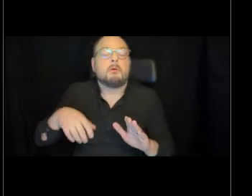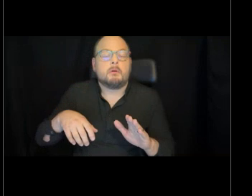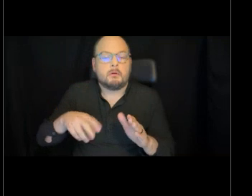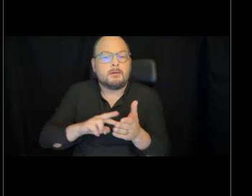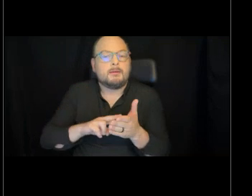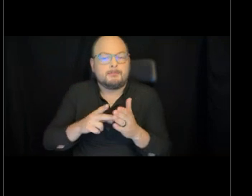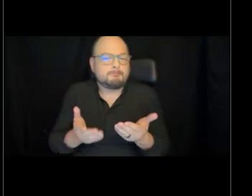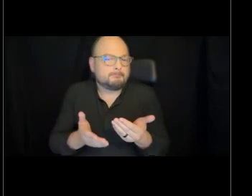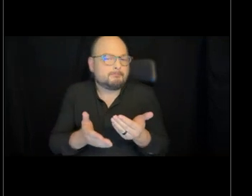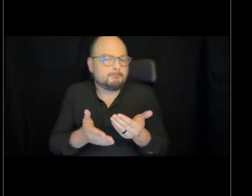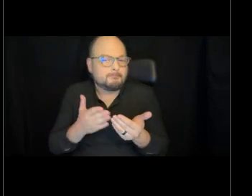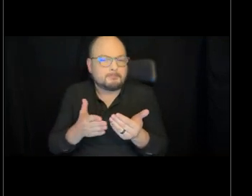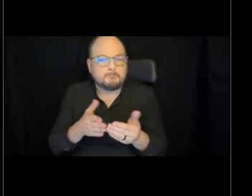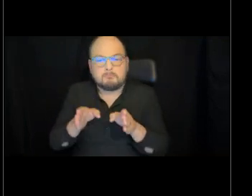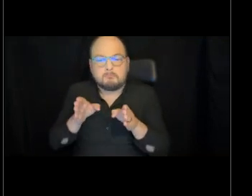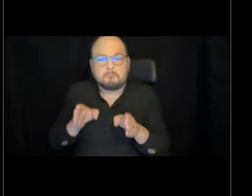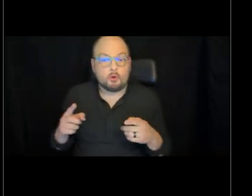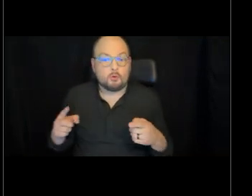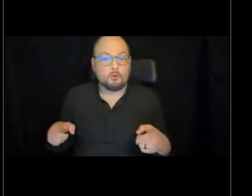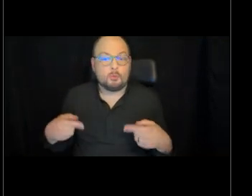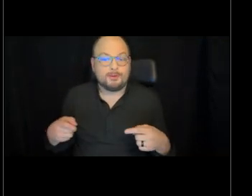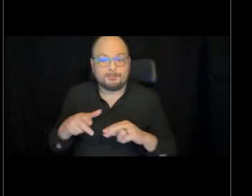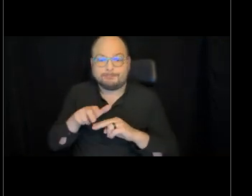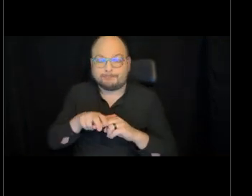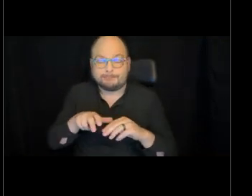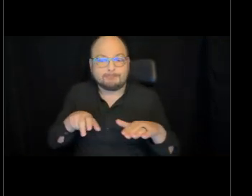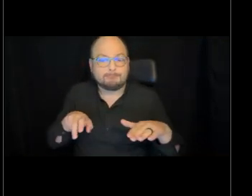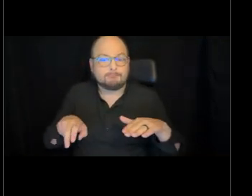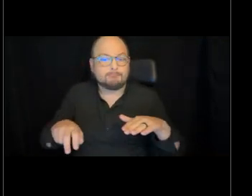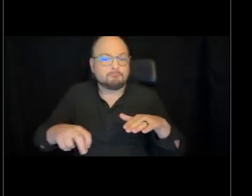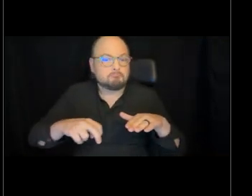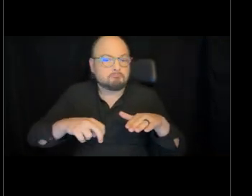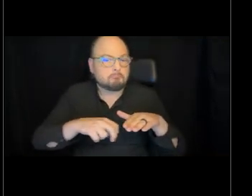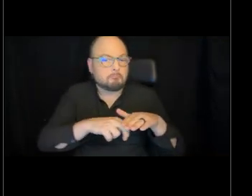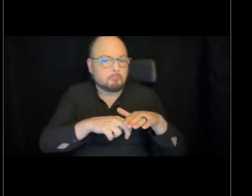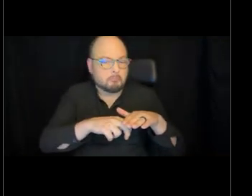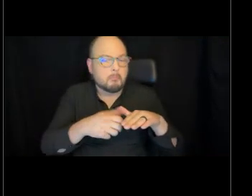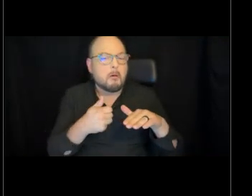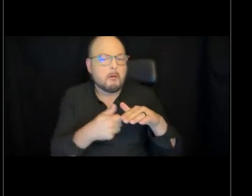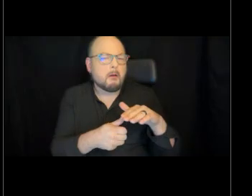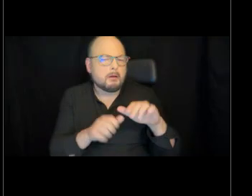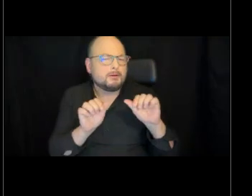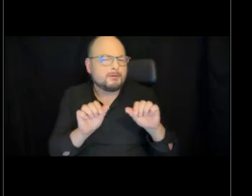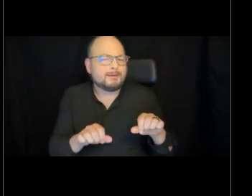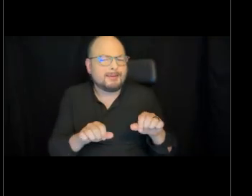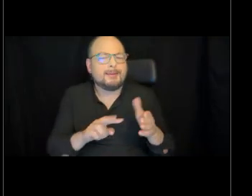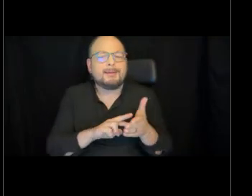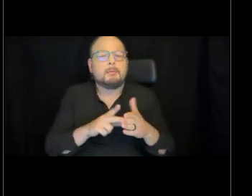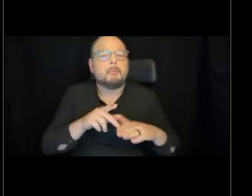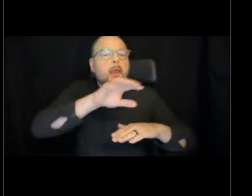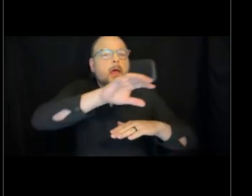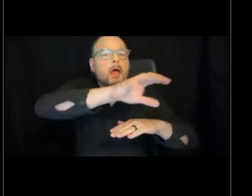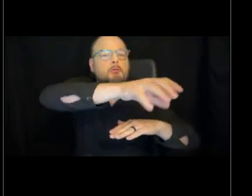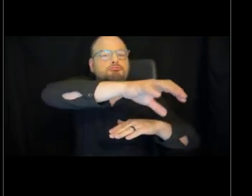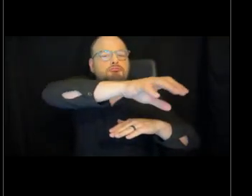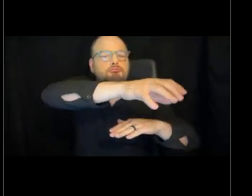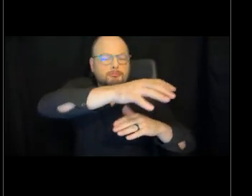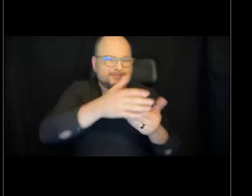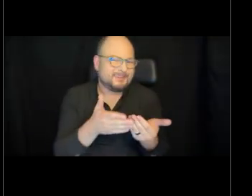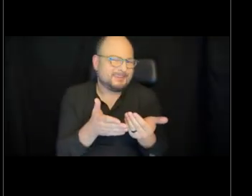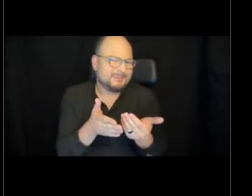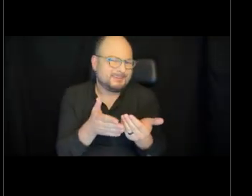a wheelchair to pull up under the feature to reach controls and perform